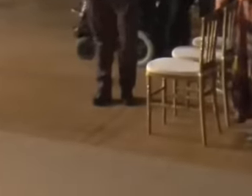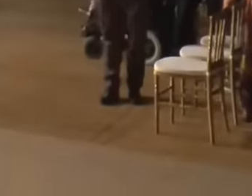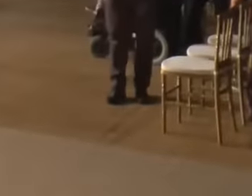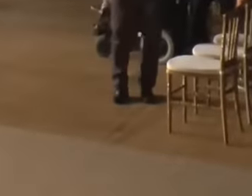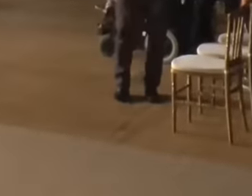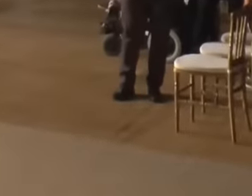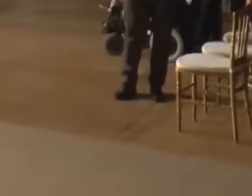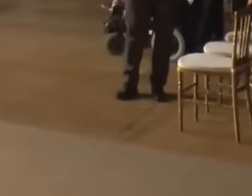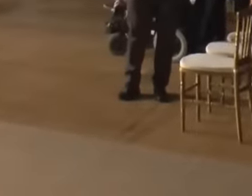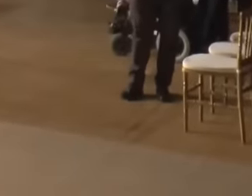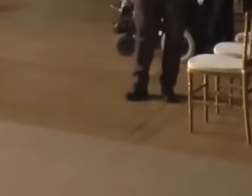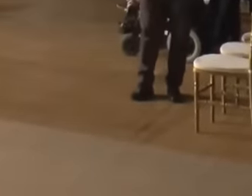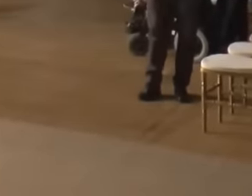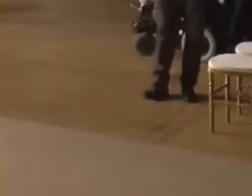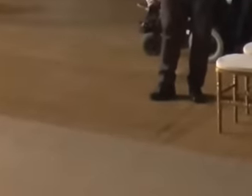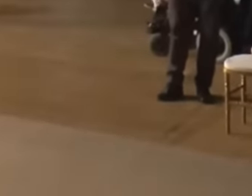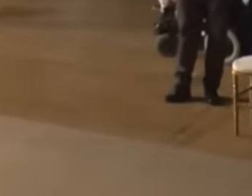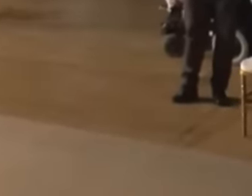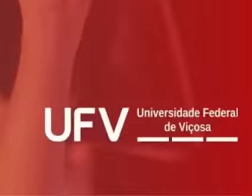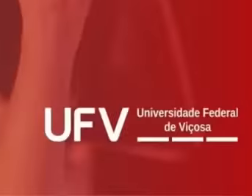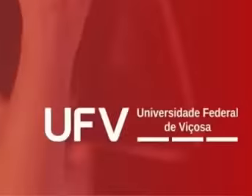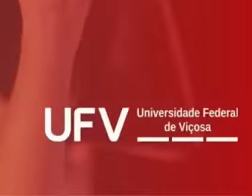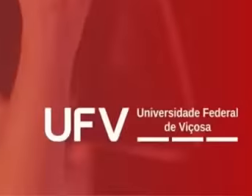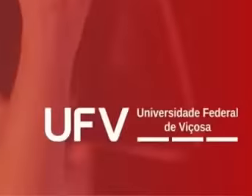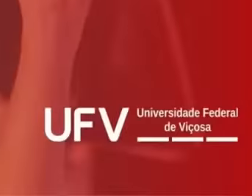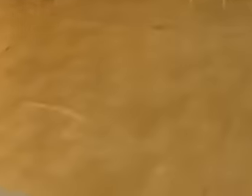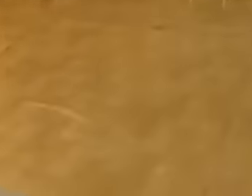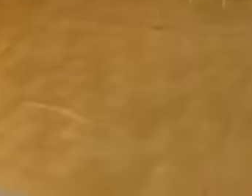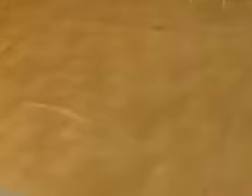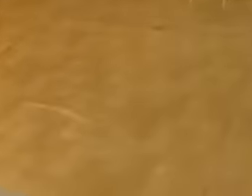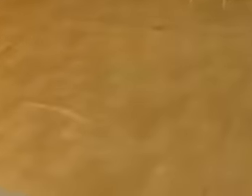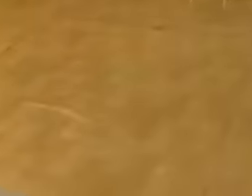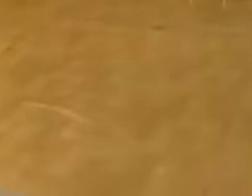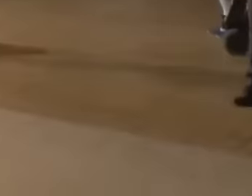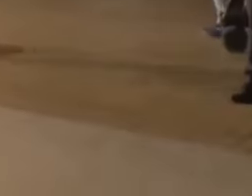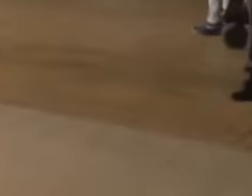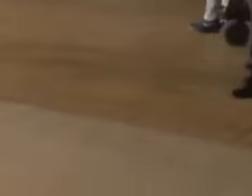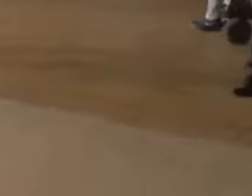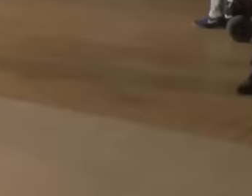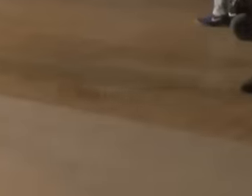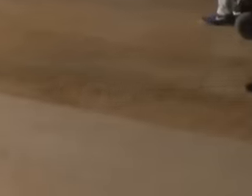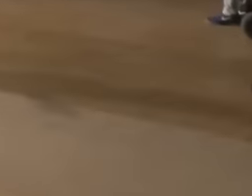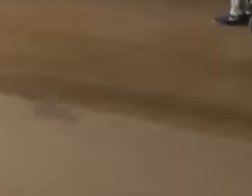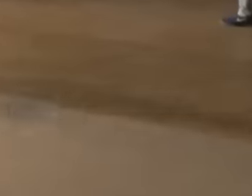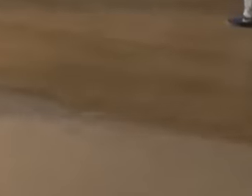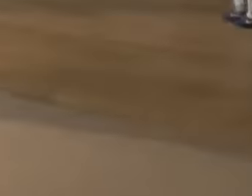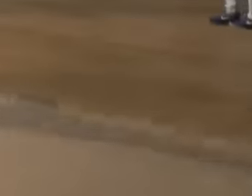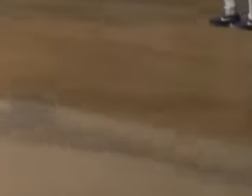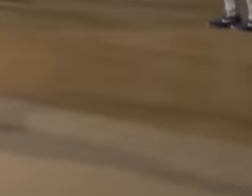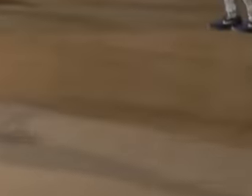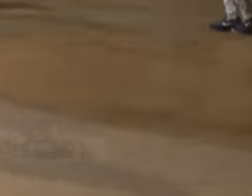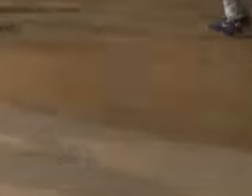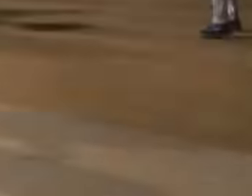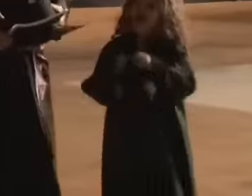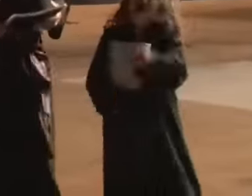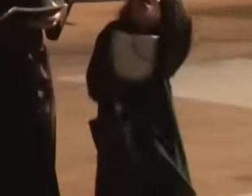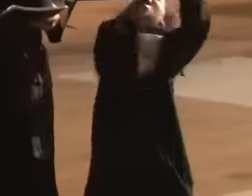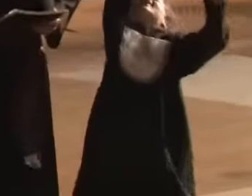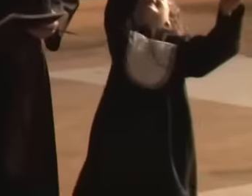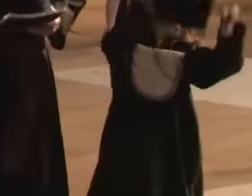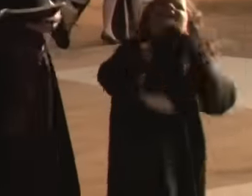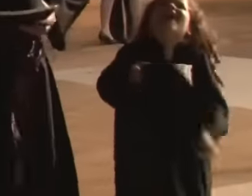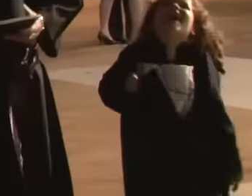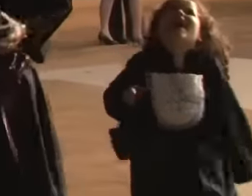heard him say, when you get older, your wild heart will live for younger days. Think of me if ever